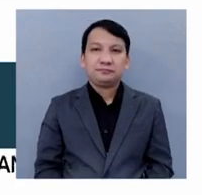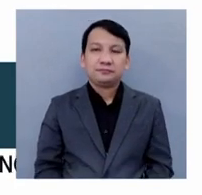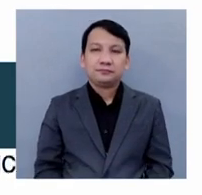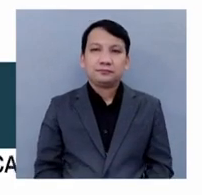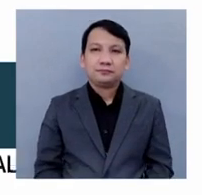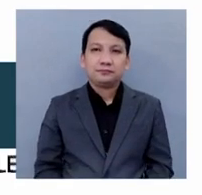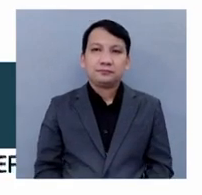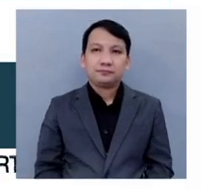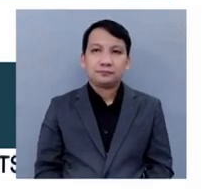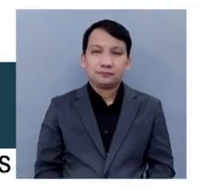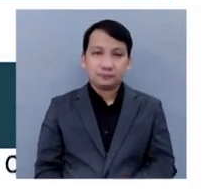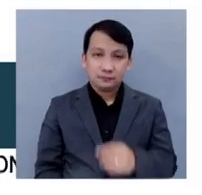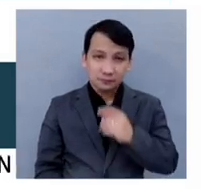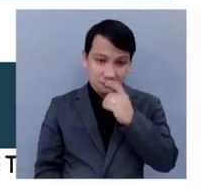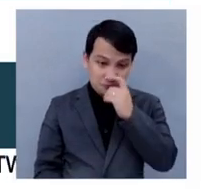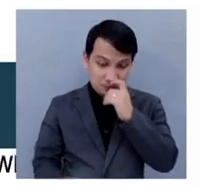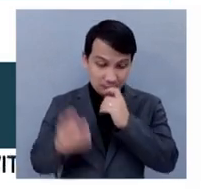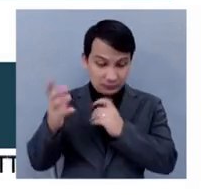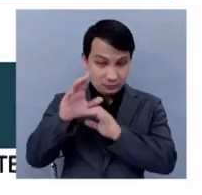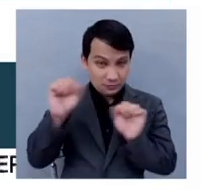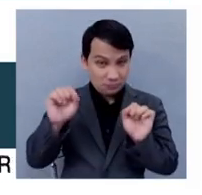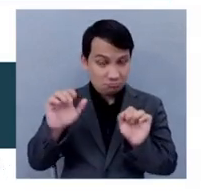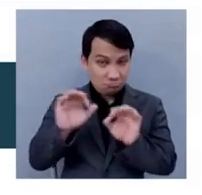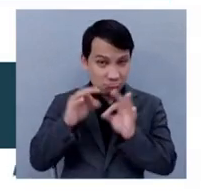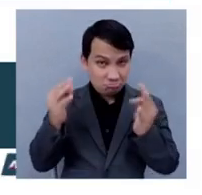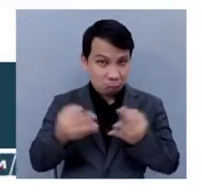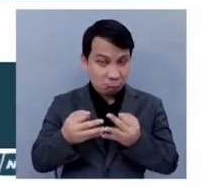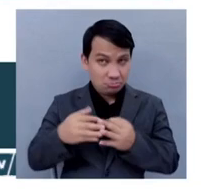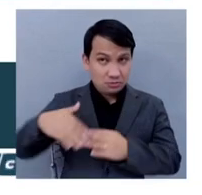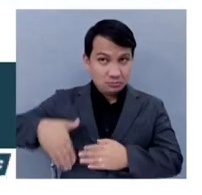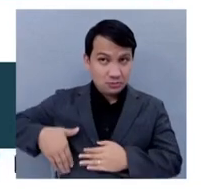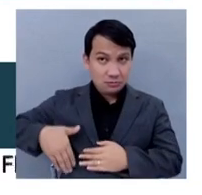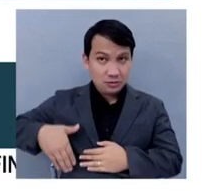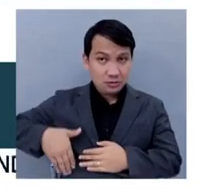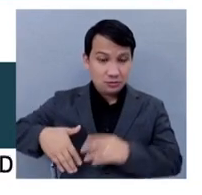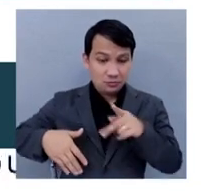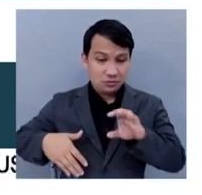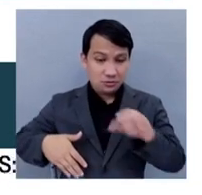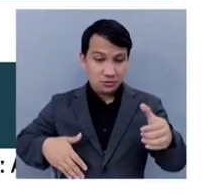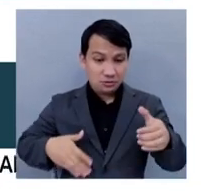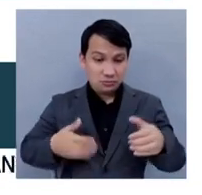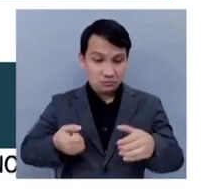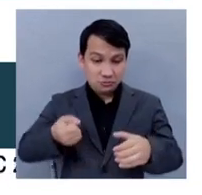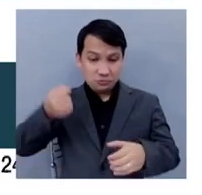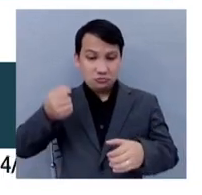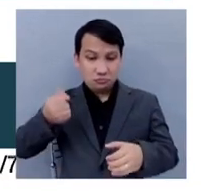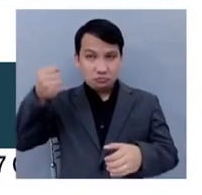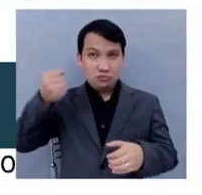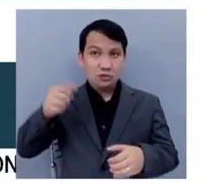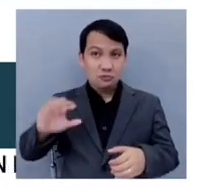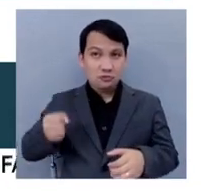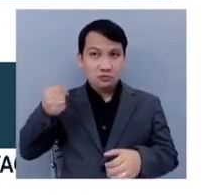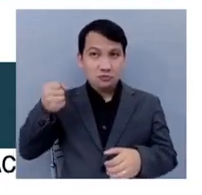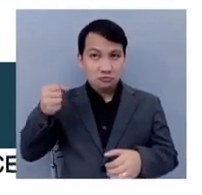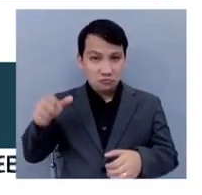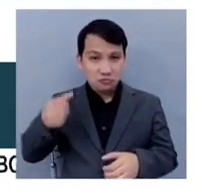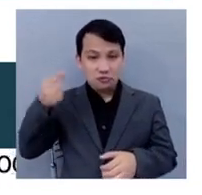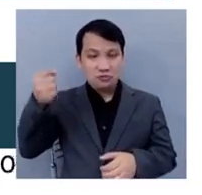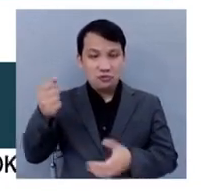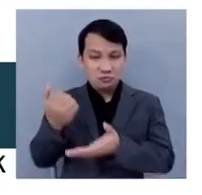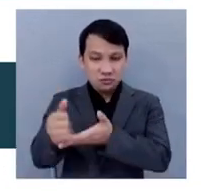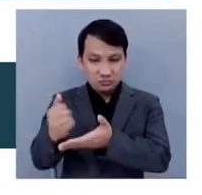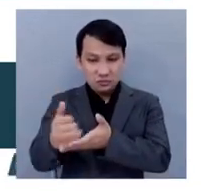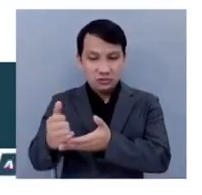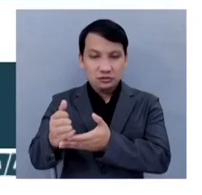Is he assuming then that the Marcos family will delay these PCGG cases even more, the ones pending in the Supreme Court, the ones